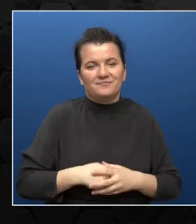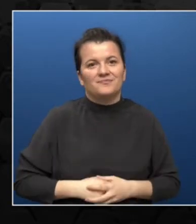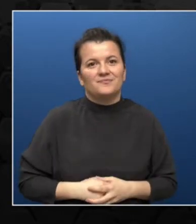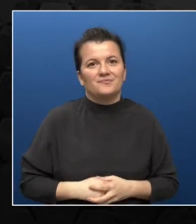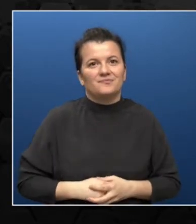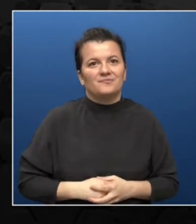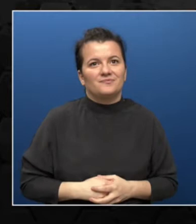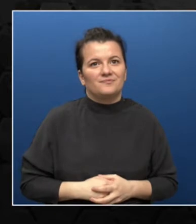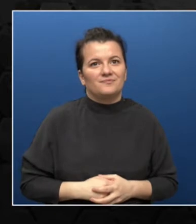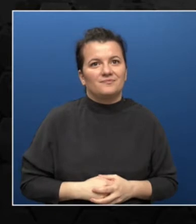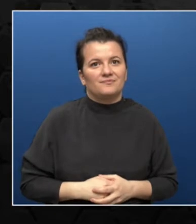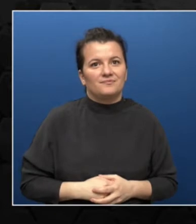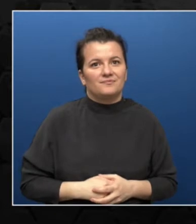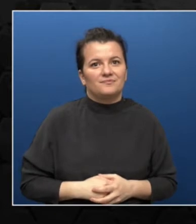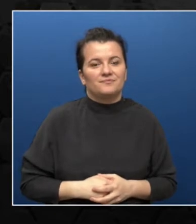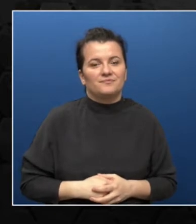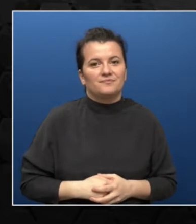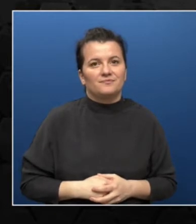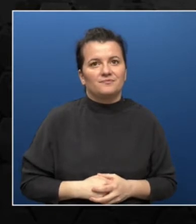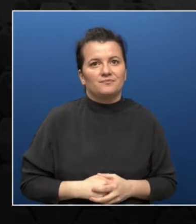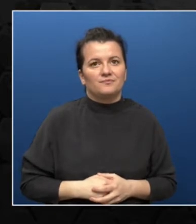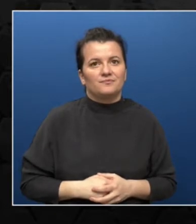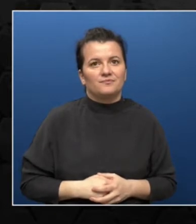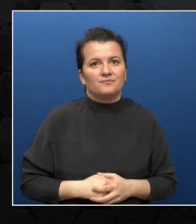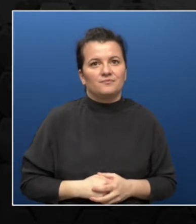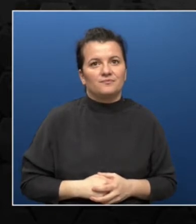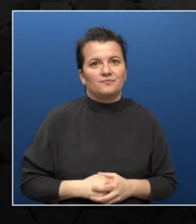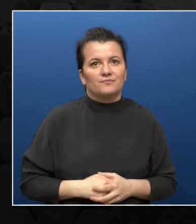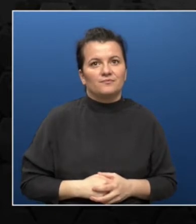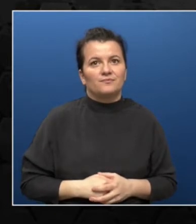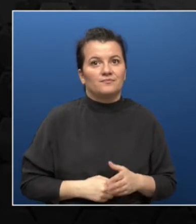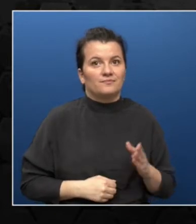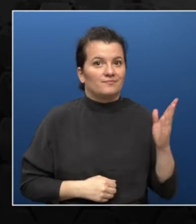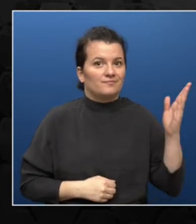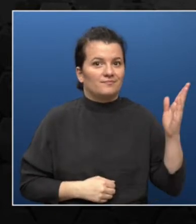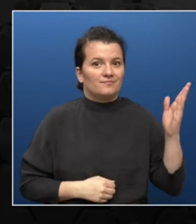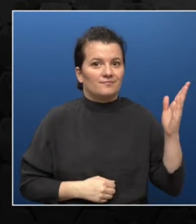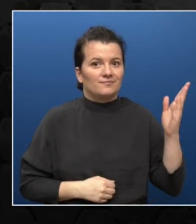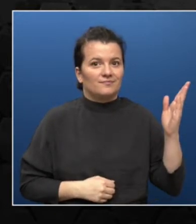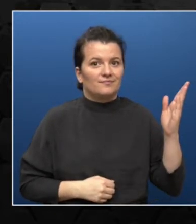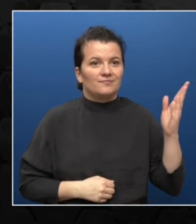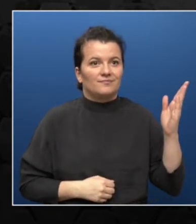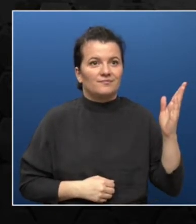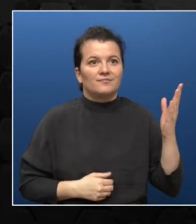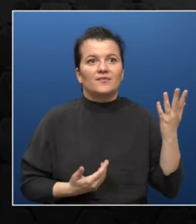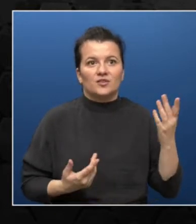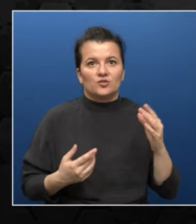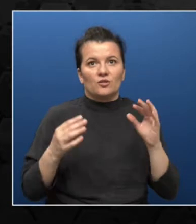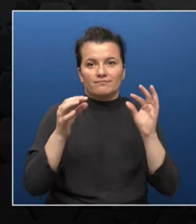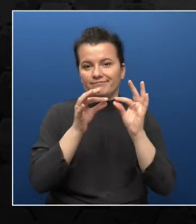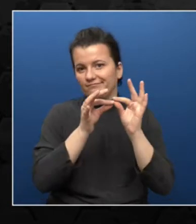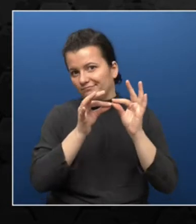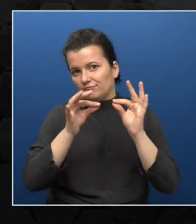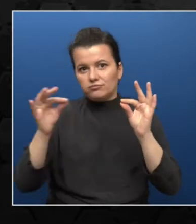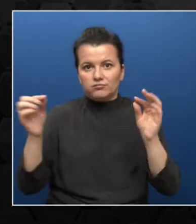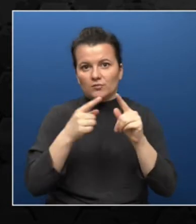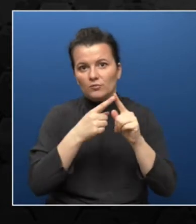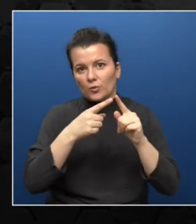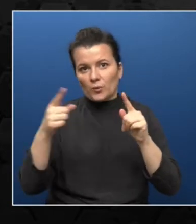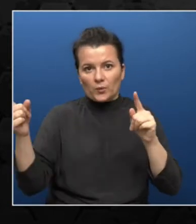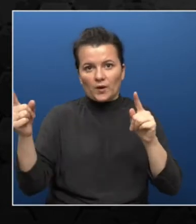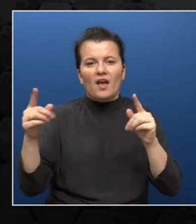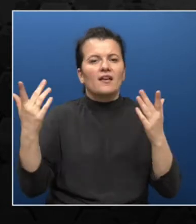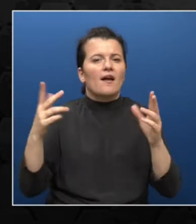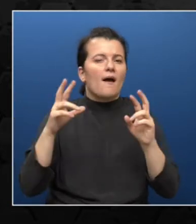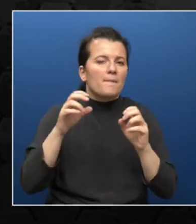to call our service and send information to our service. So here we are gonna create a variable that is called